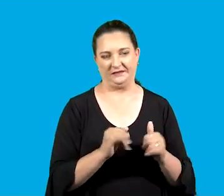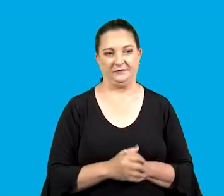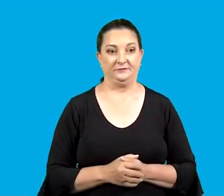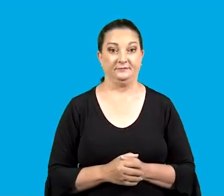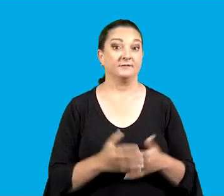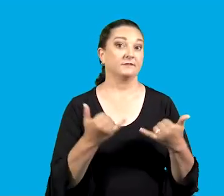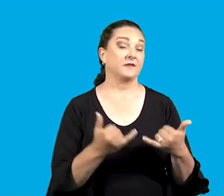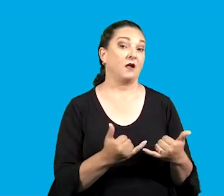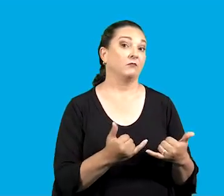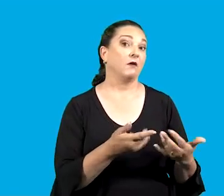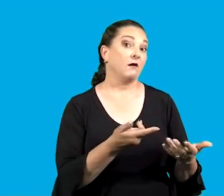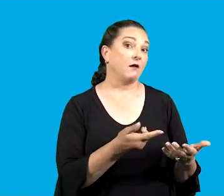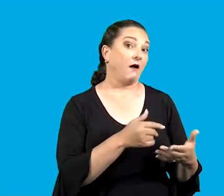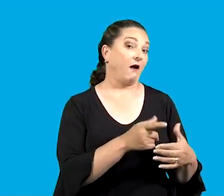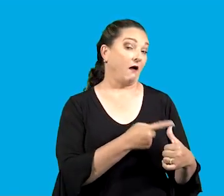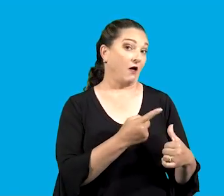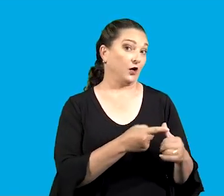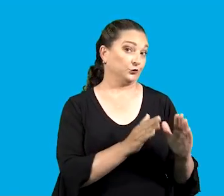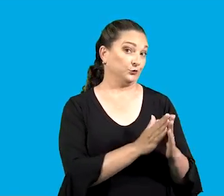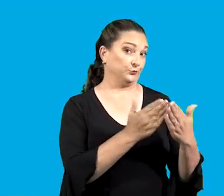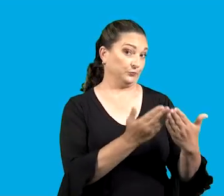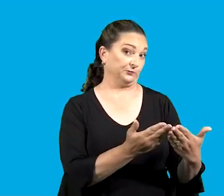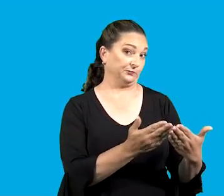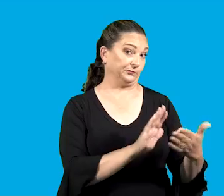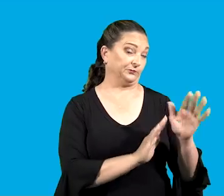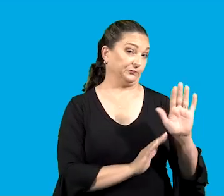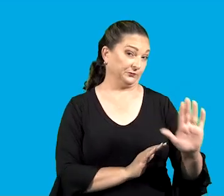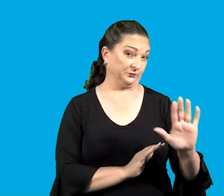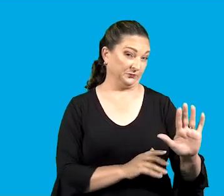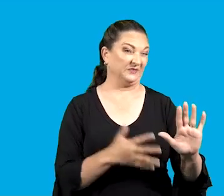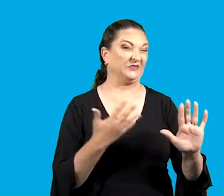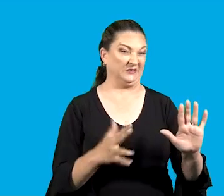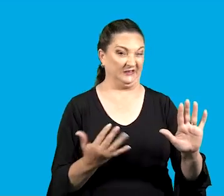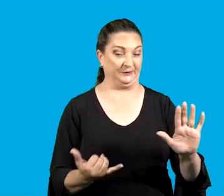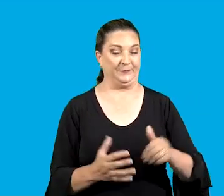here is the answer book now. So we're going to complete this one.